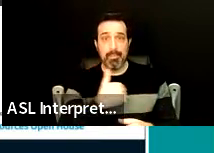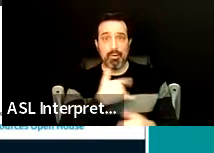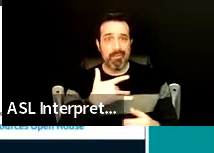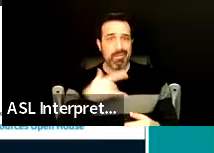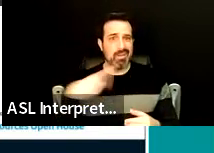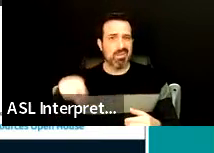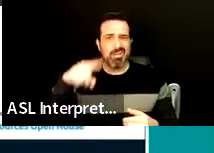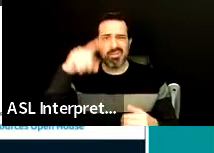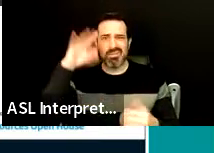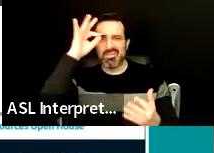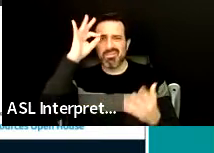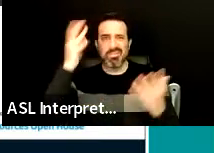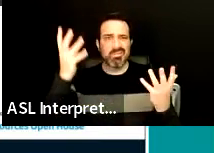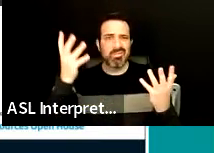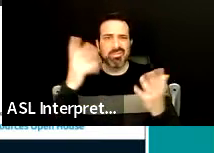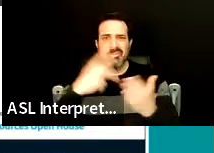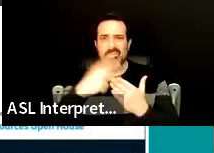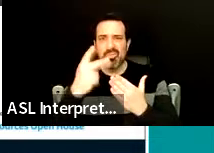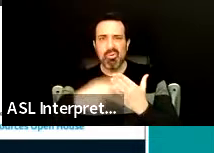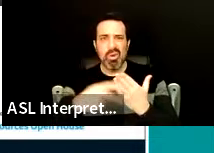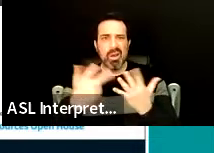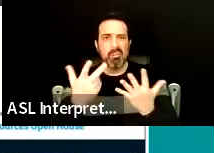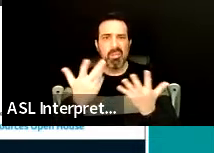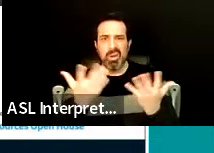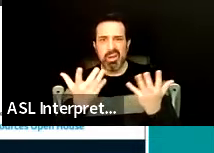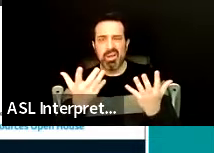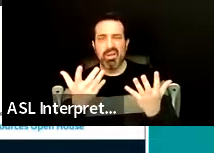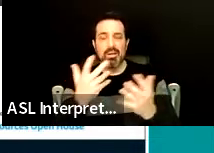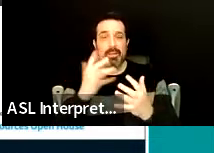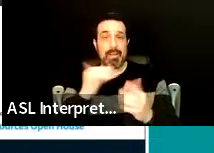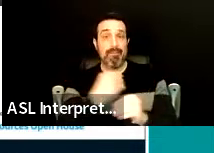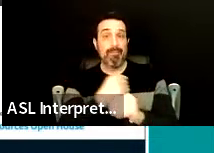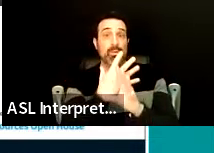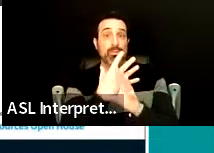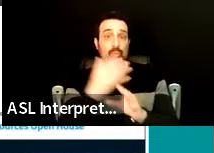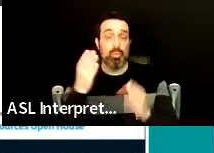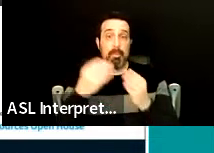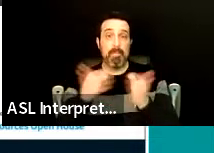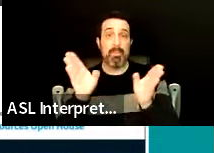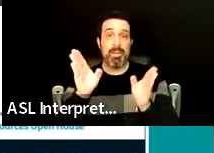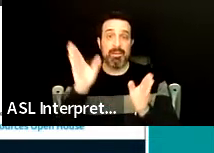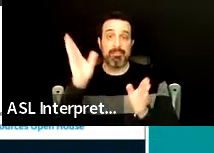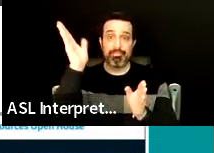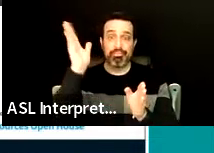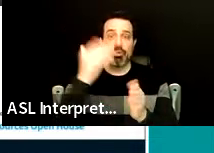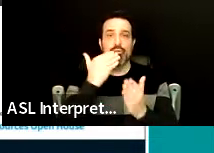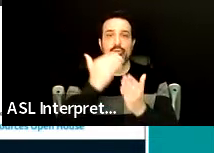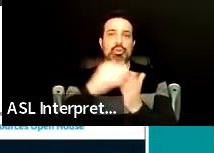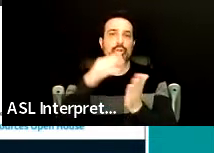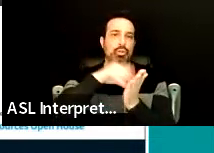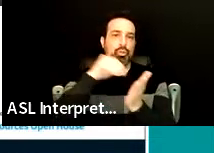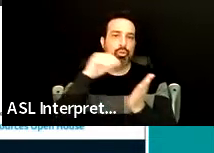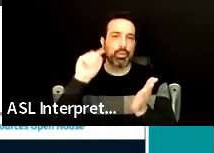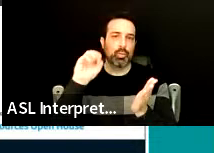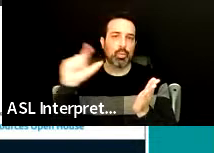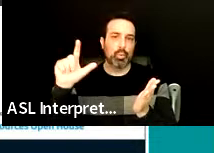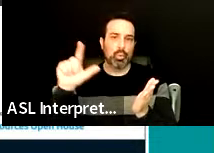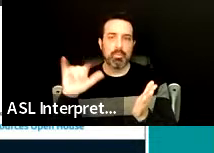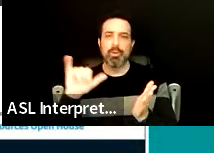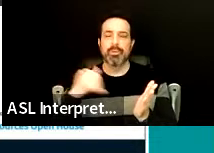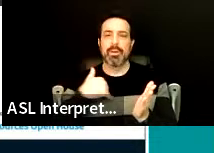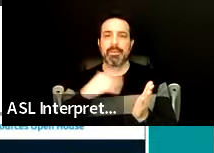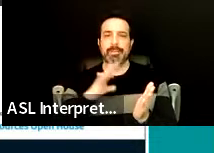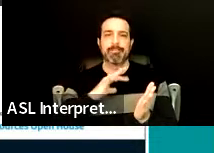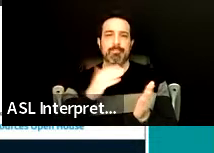they don't know what the program about, that virtual public briefing is a good learning tool. Also had a